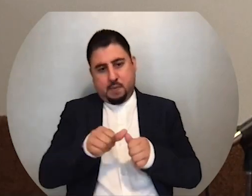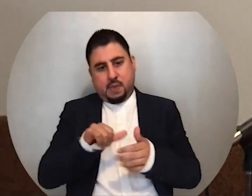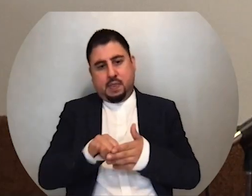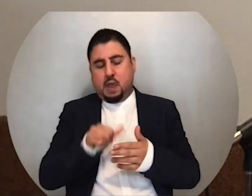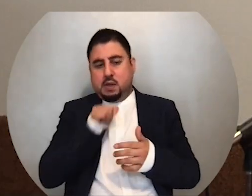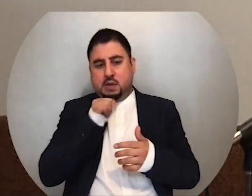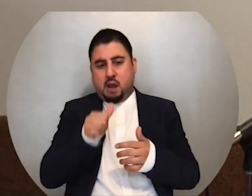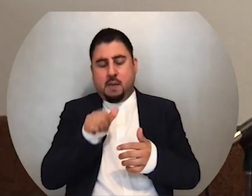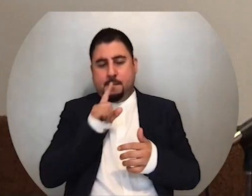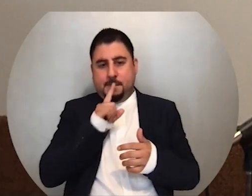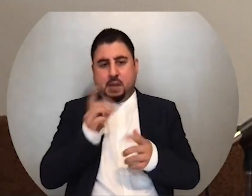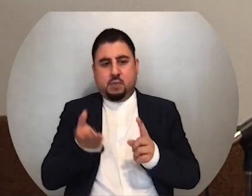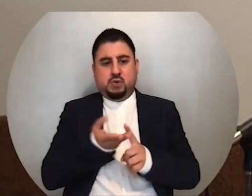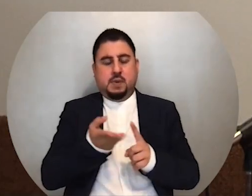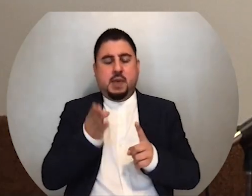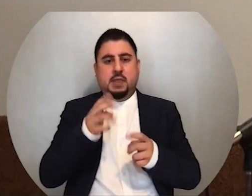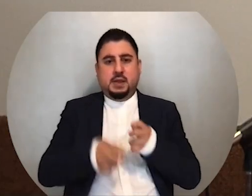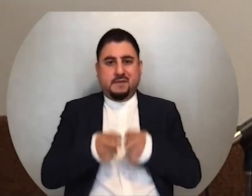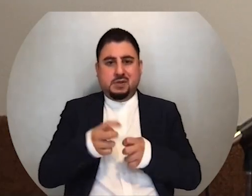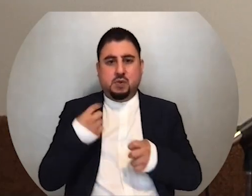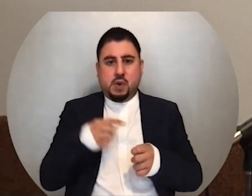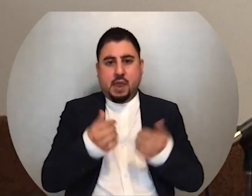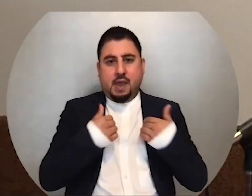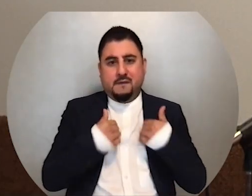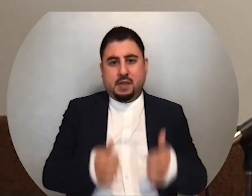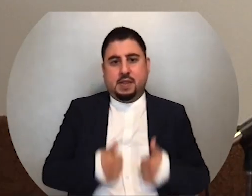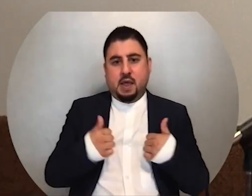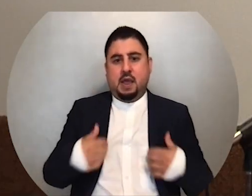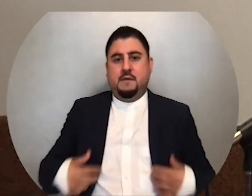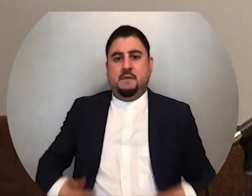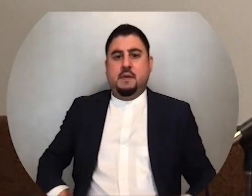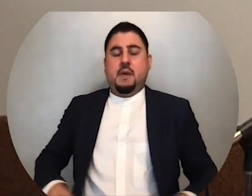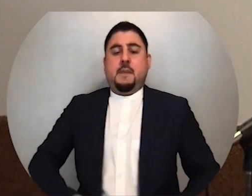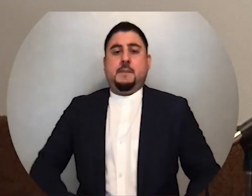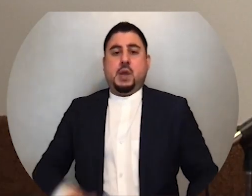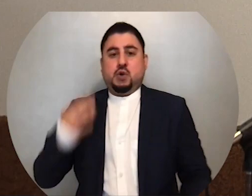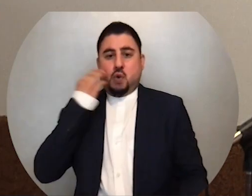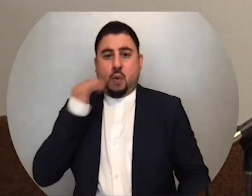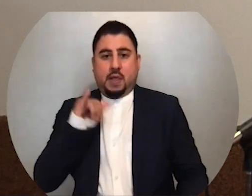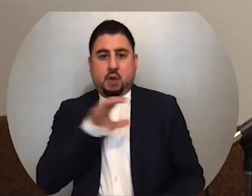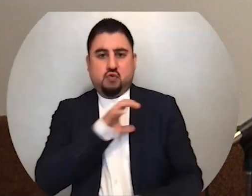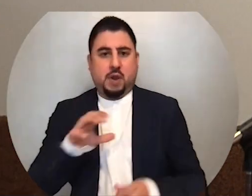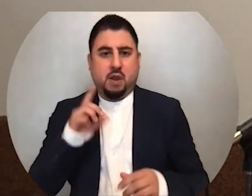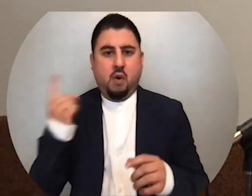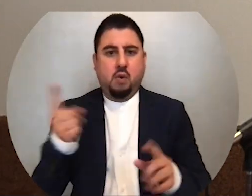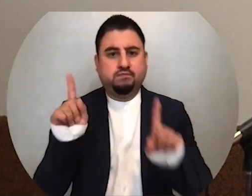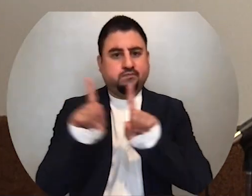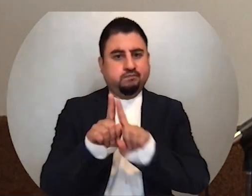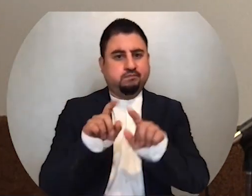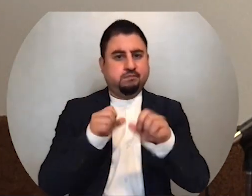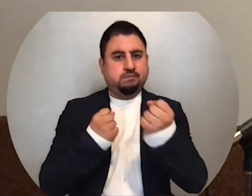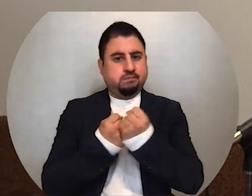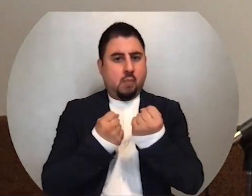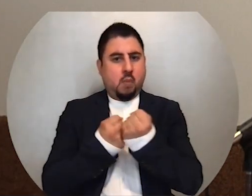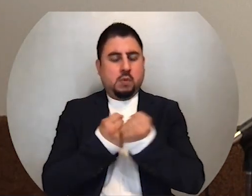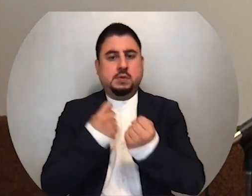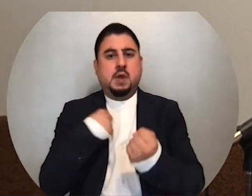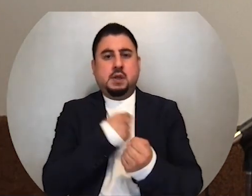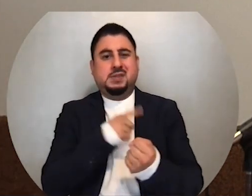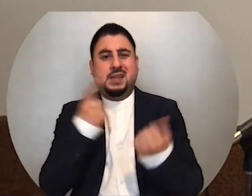Never be dissuaded by the difficulties we have in life, but know that Christ is always with us. He promises